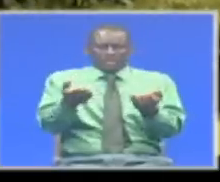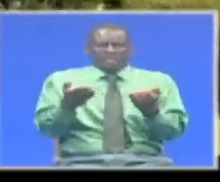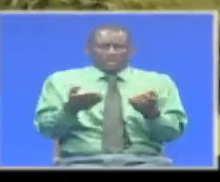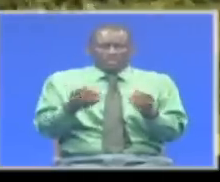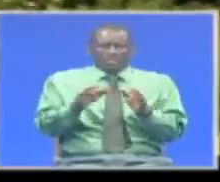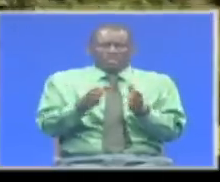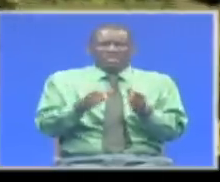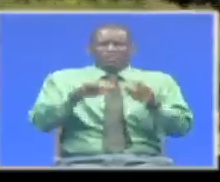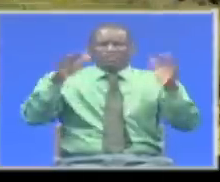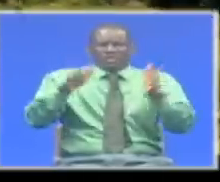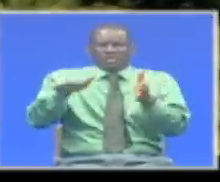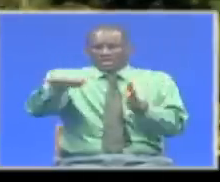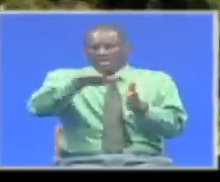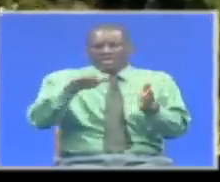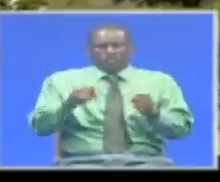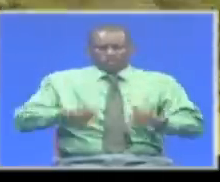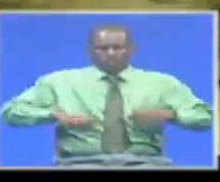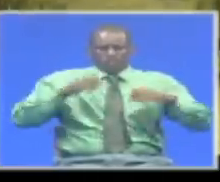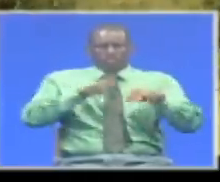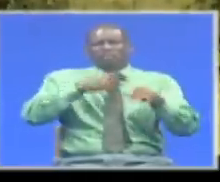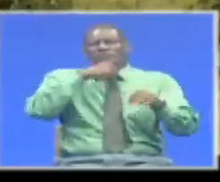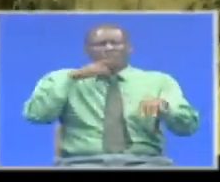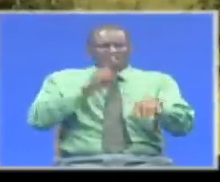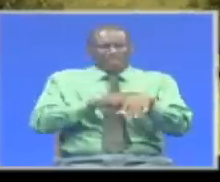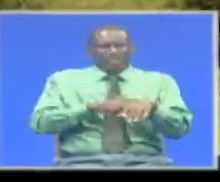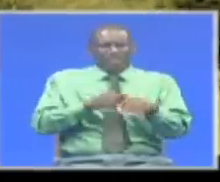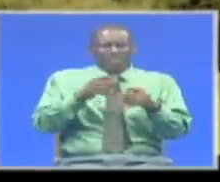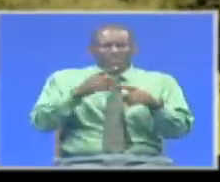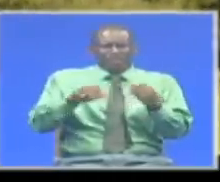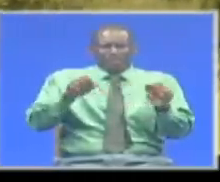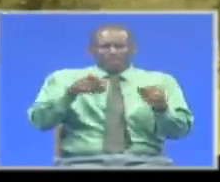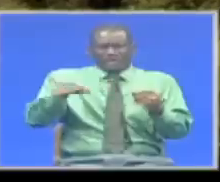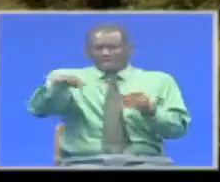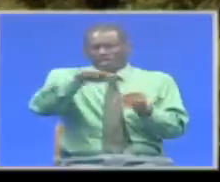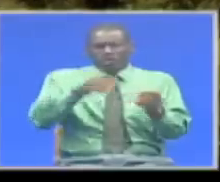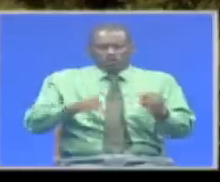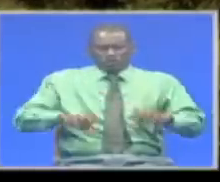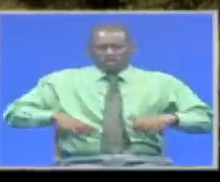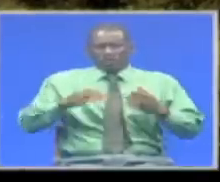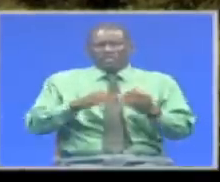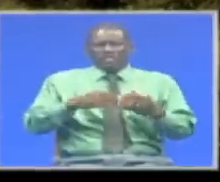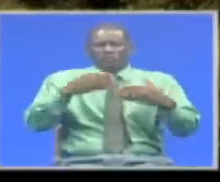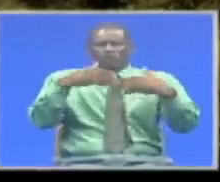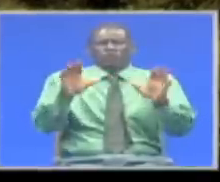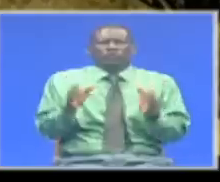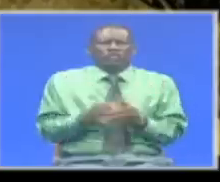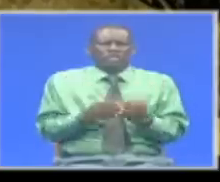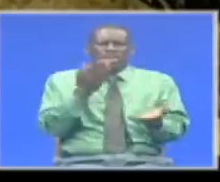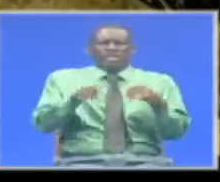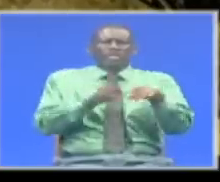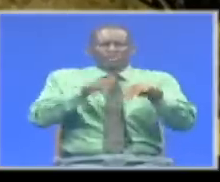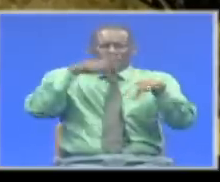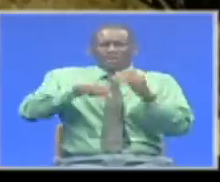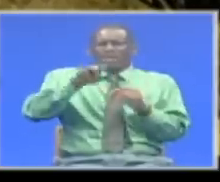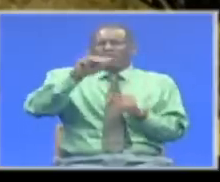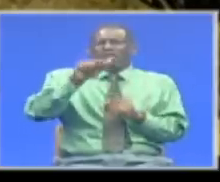area to survive seasons of drought, but these safe havens are fast disappearing. Whenever now you go to the Mara,